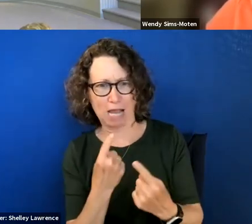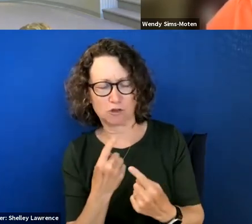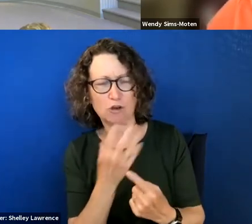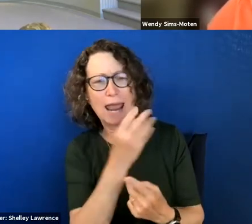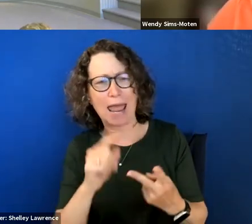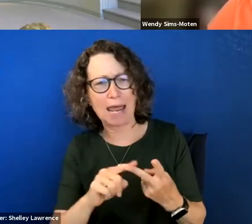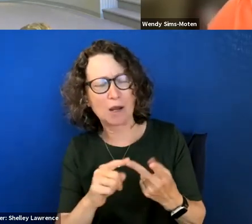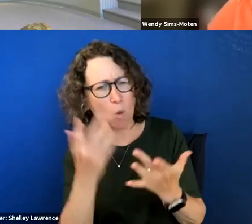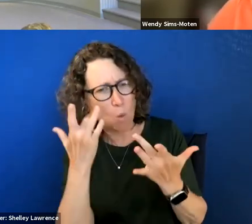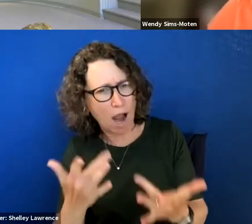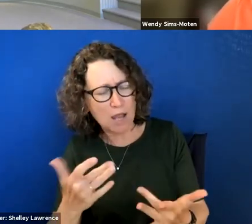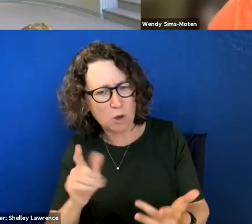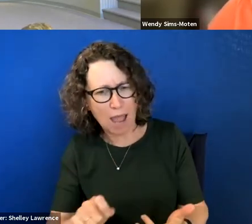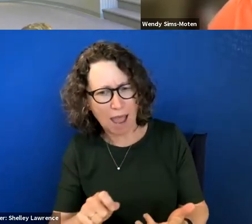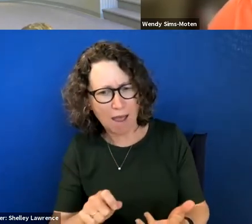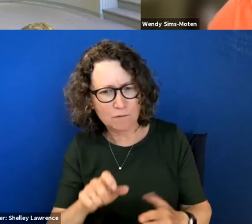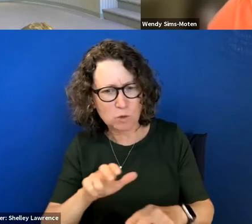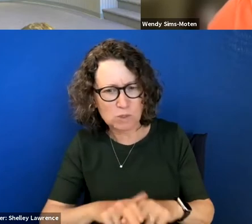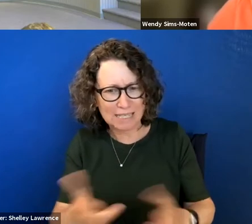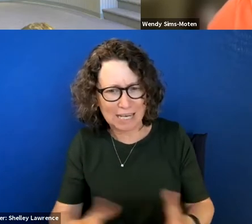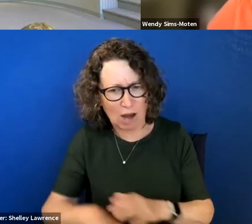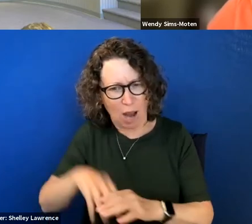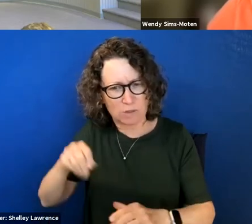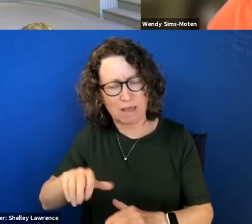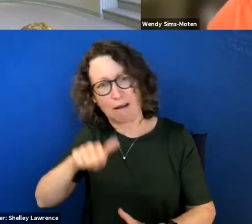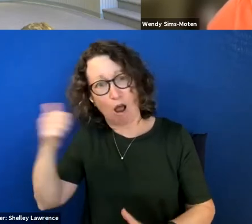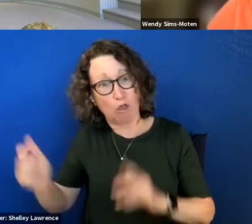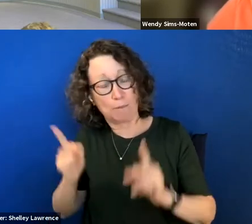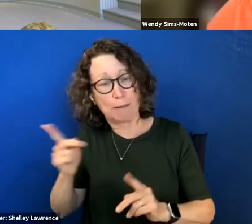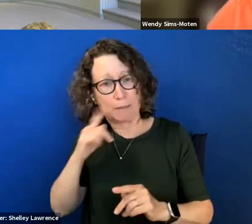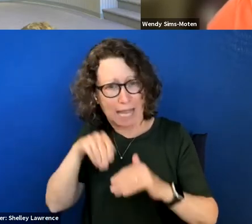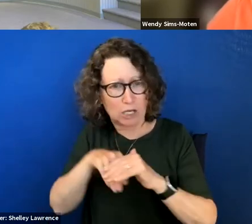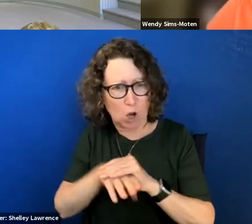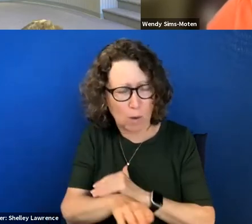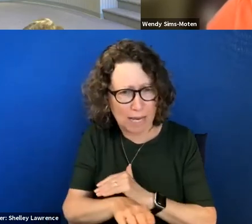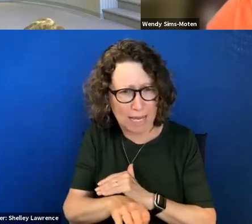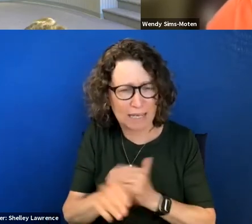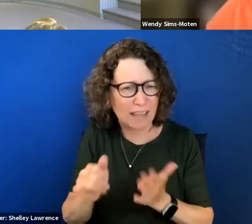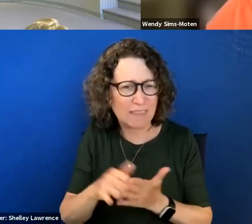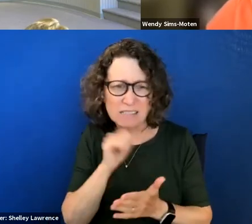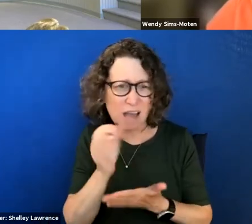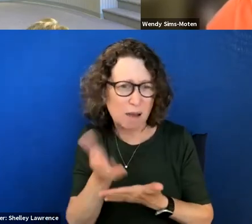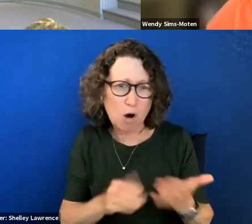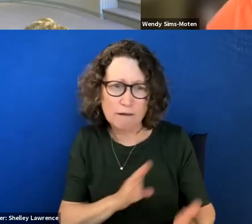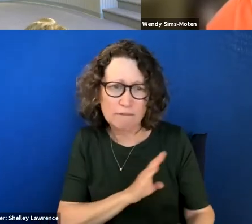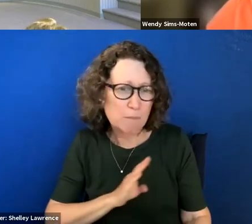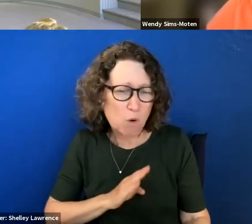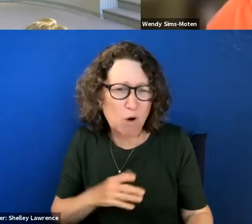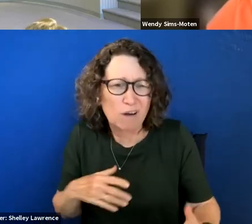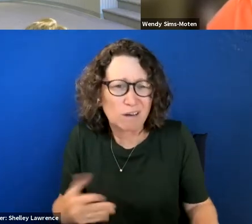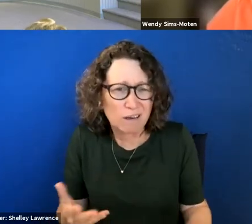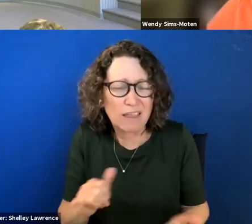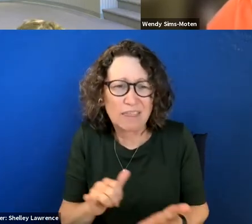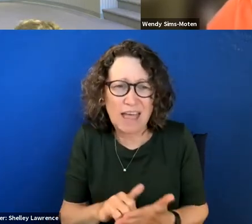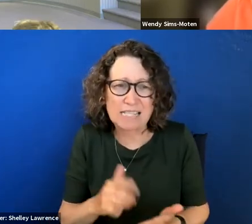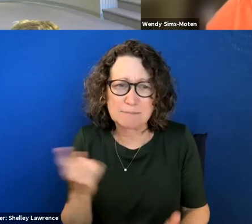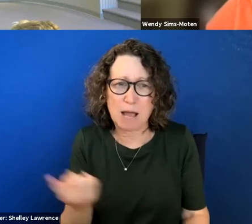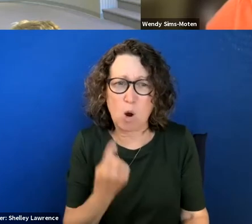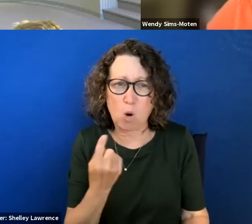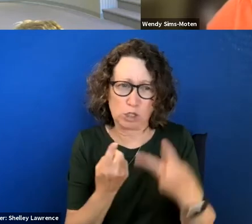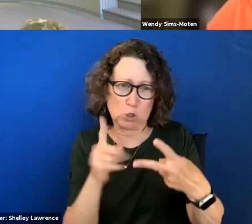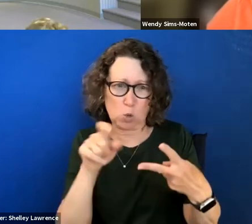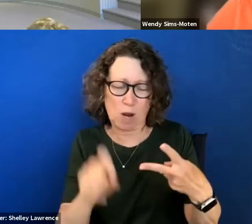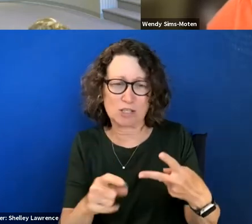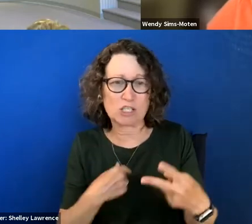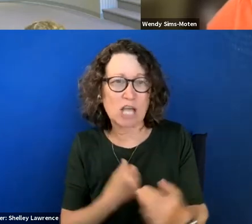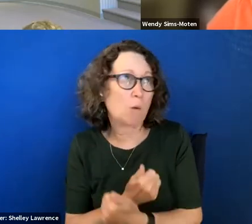why we have to sit here outside when other people could go in. That's not part of the board. That's just my only two questions. I